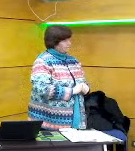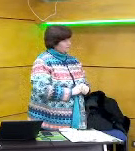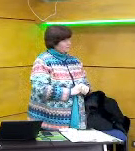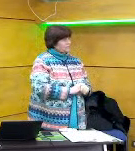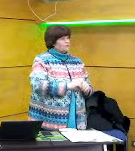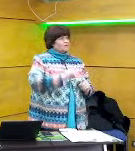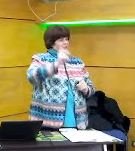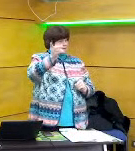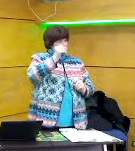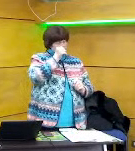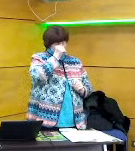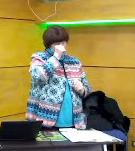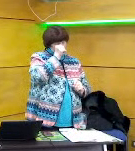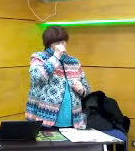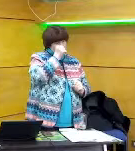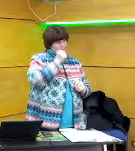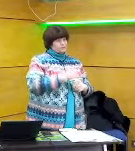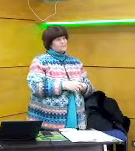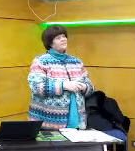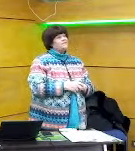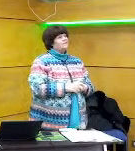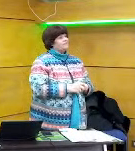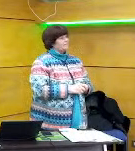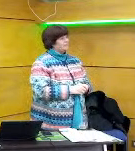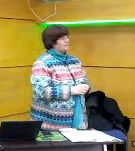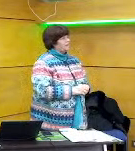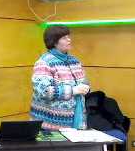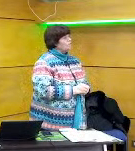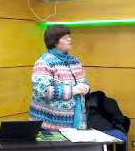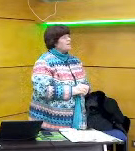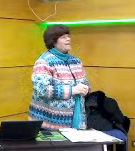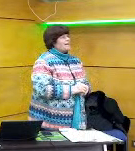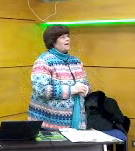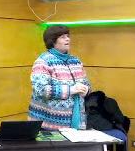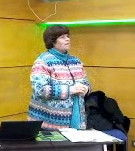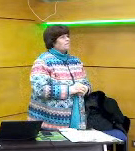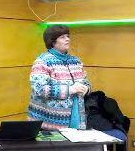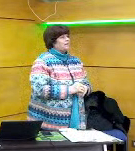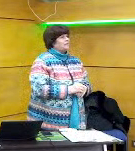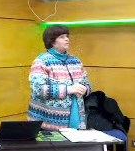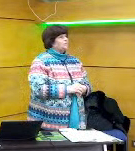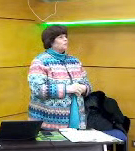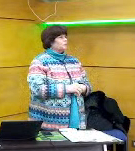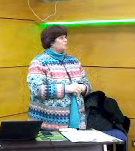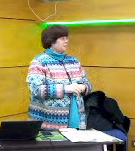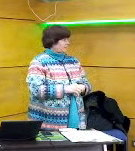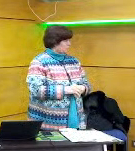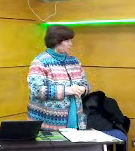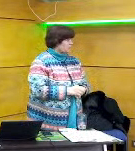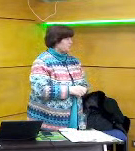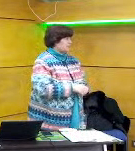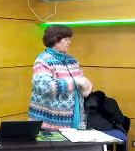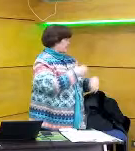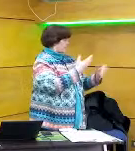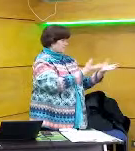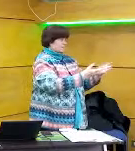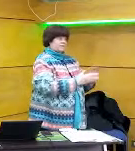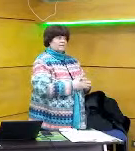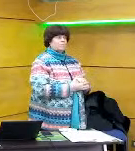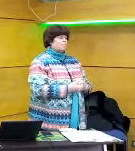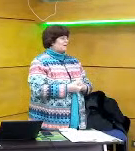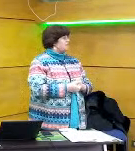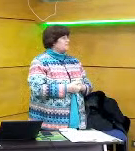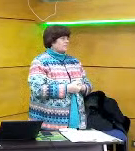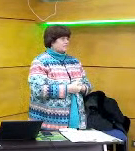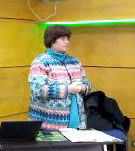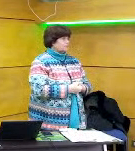Villarrica. For quite some time, she was in Santiago and worked with Cambridge and has